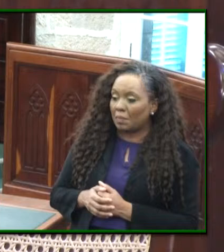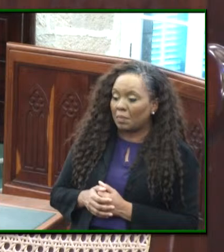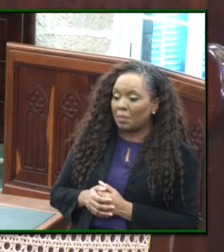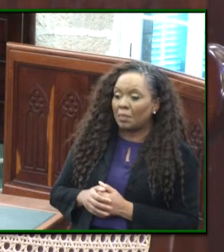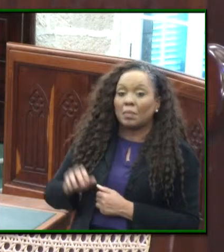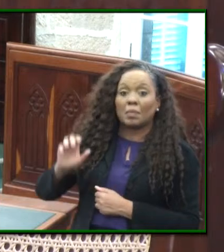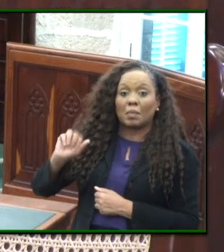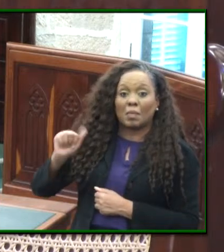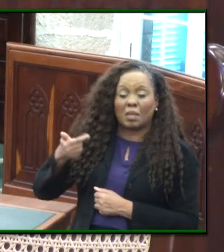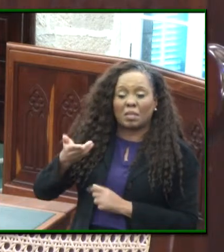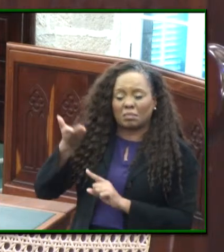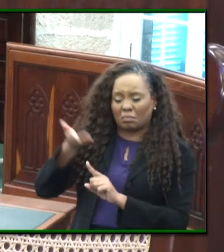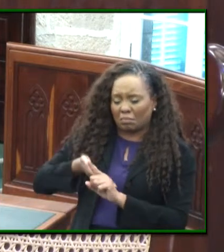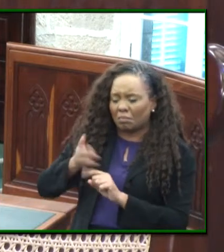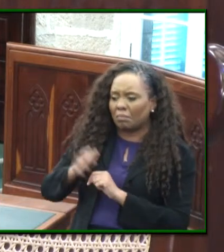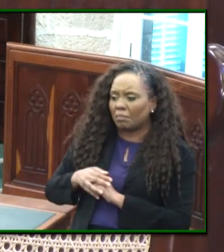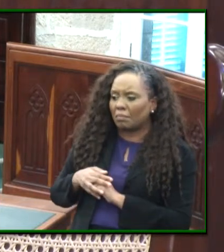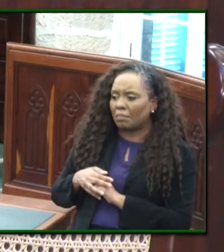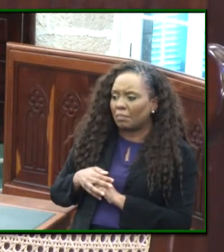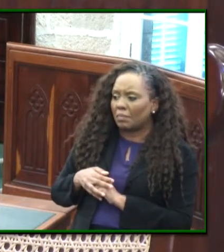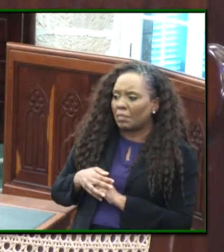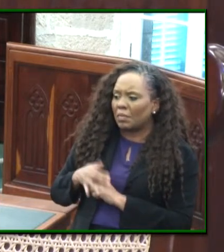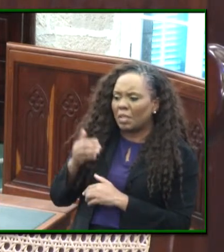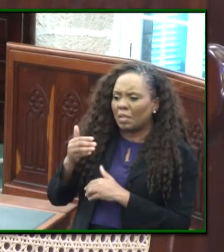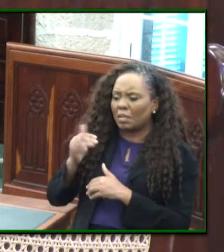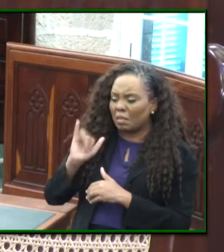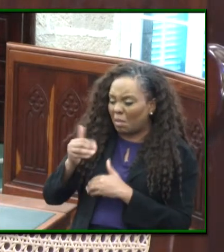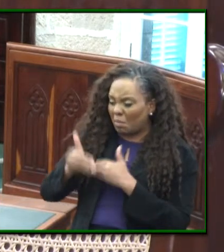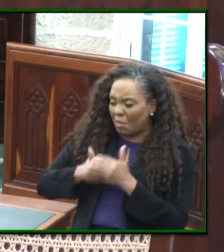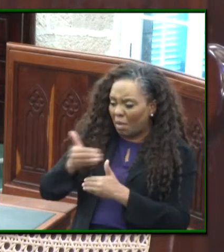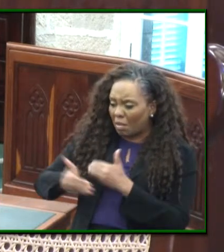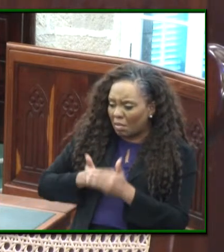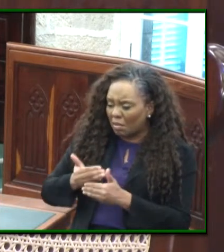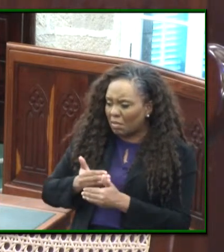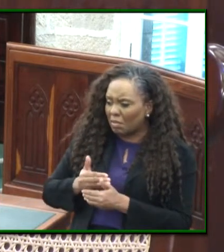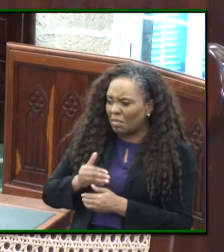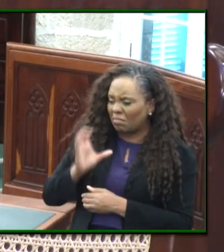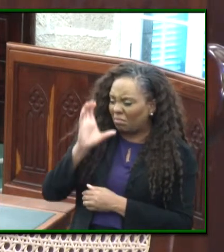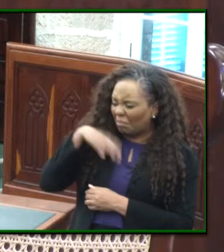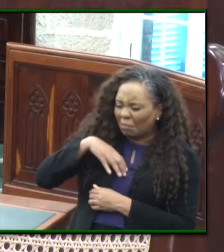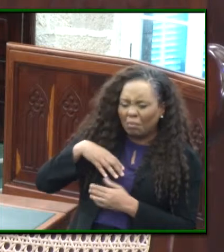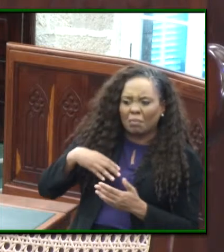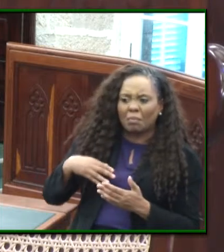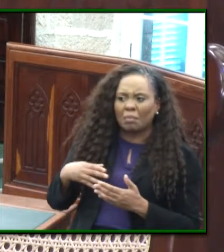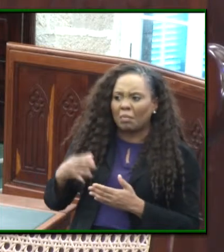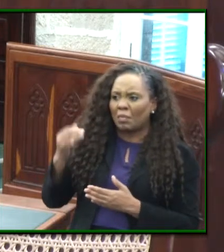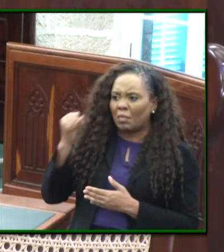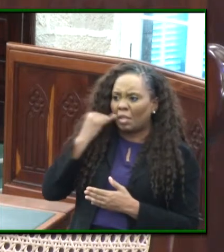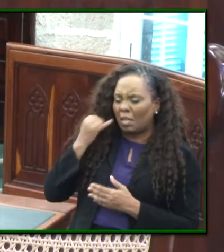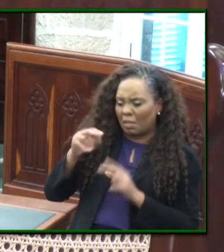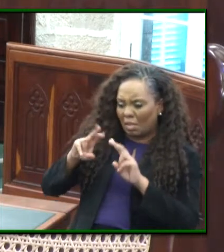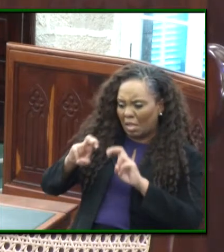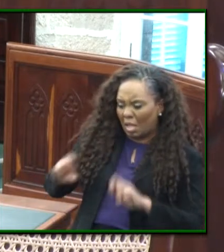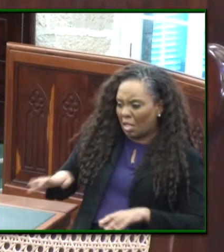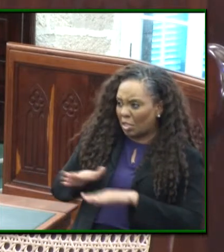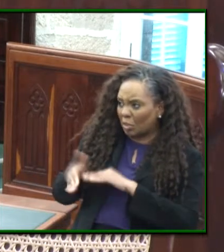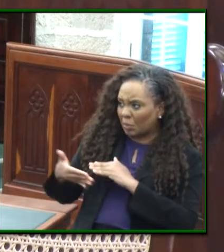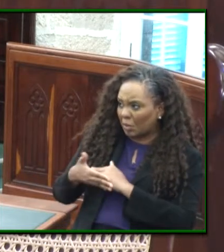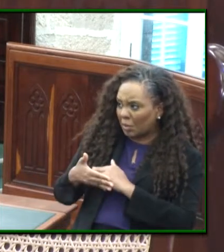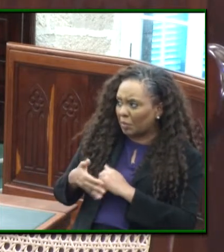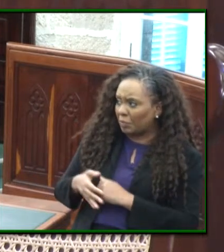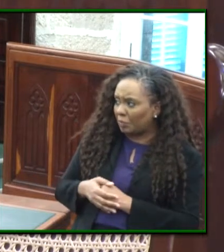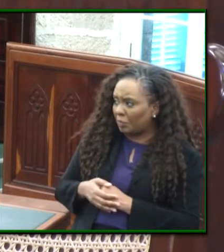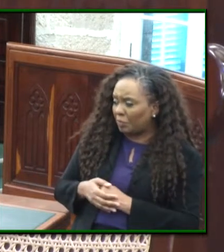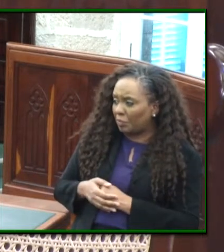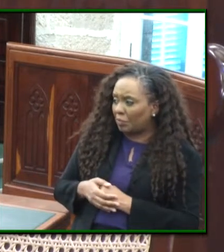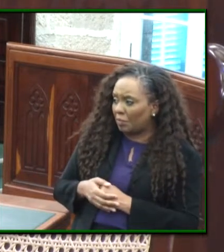is unusual. And it is unusual if one looks at the case of Jamaica, that is presently